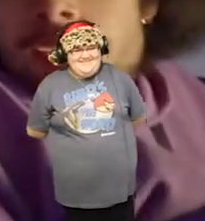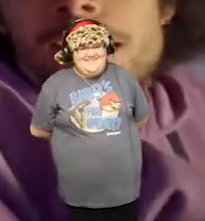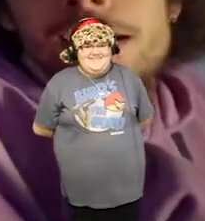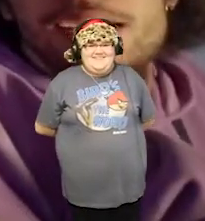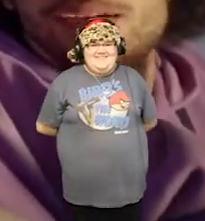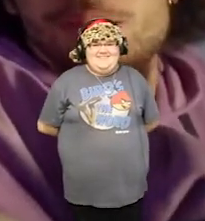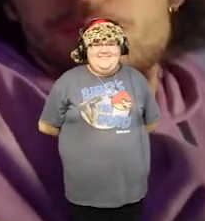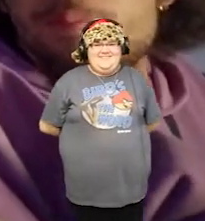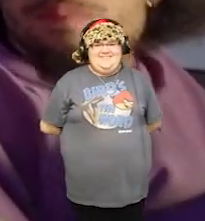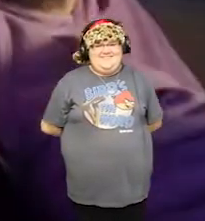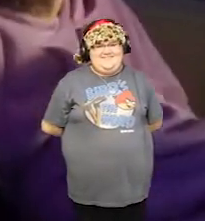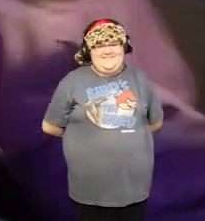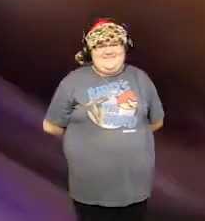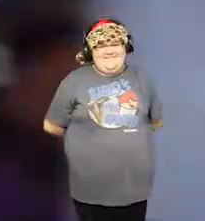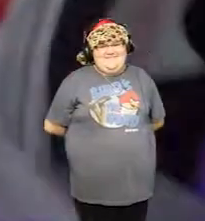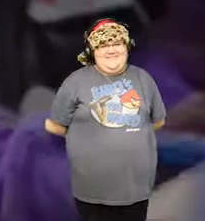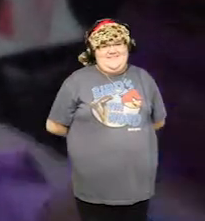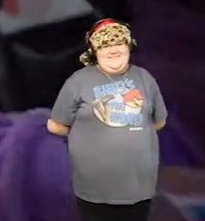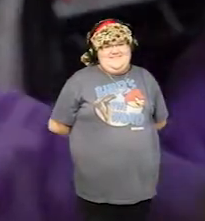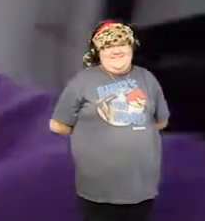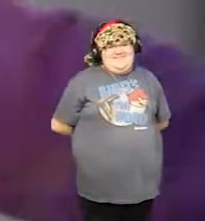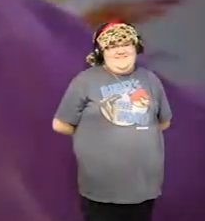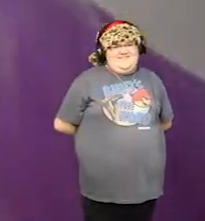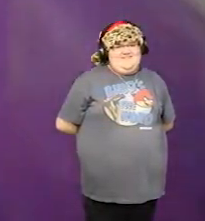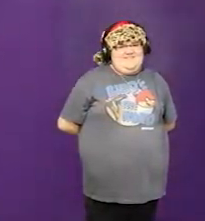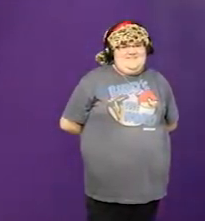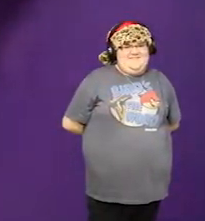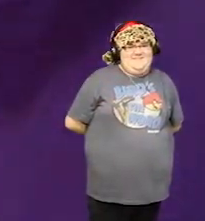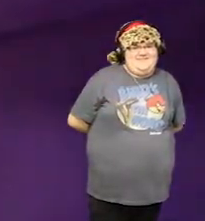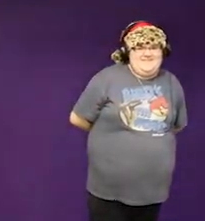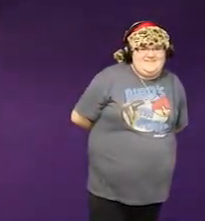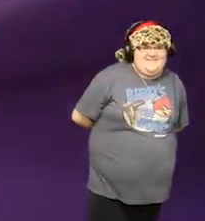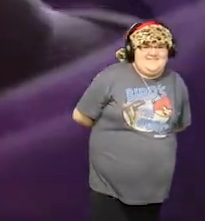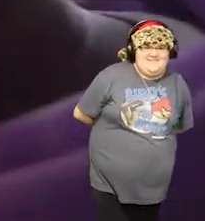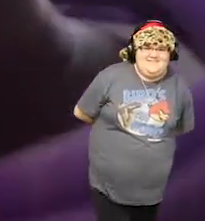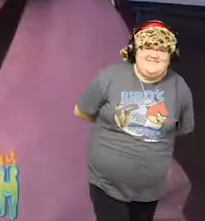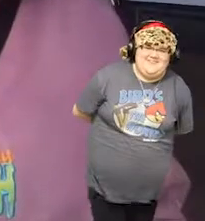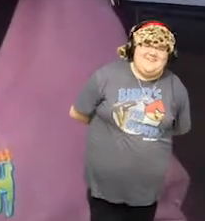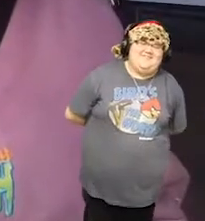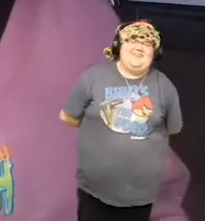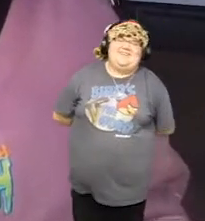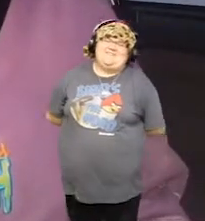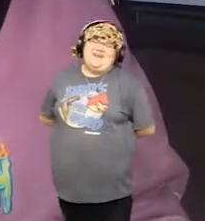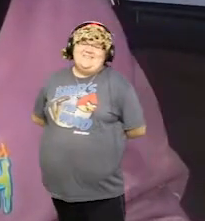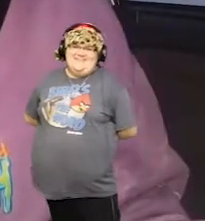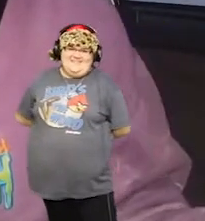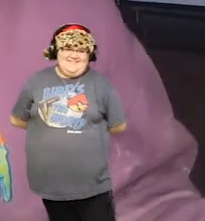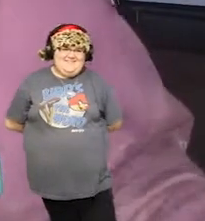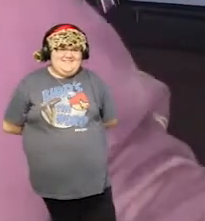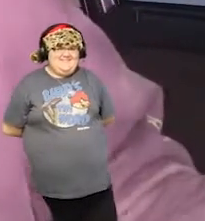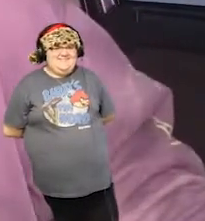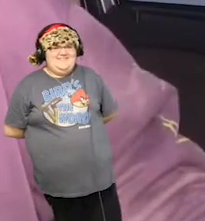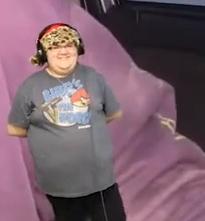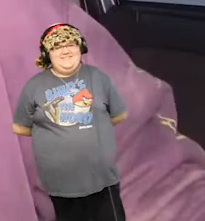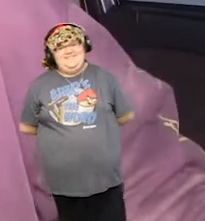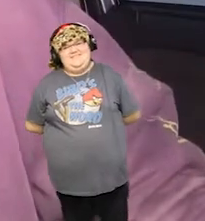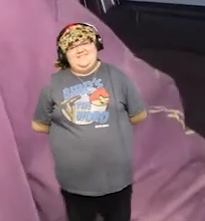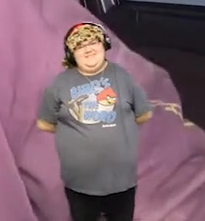driver this time. All right. Yo, James the driver, it's over. The video's finished, bro. This is your shopping list. Yeah, no.